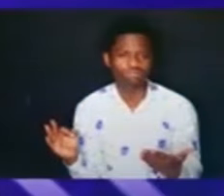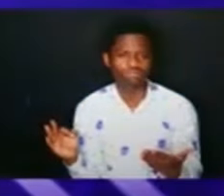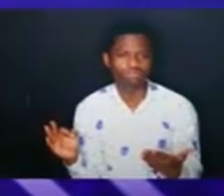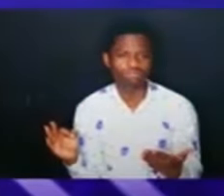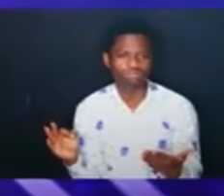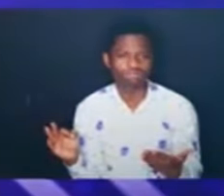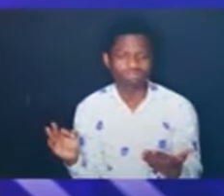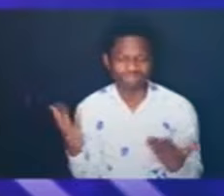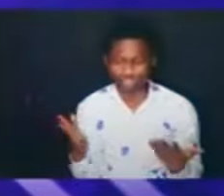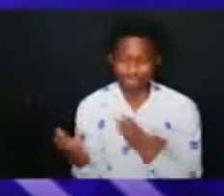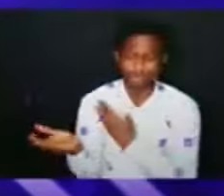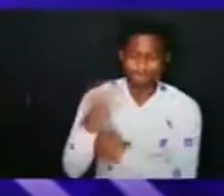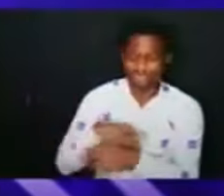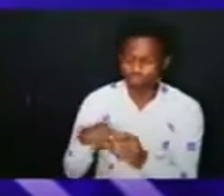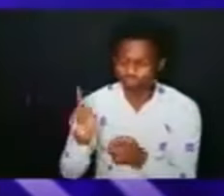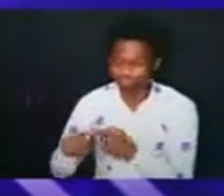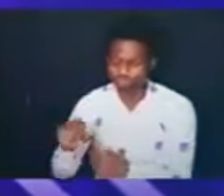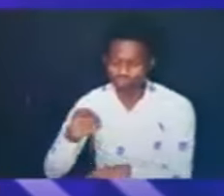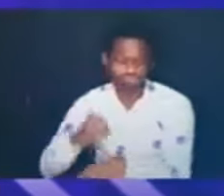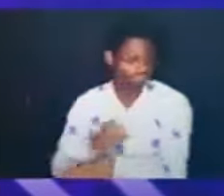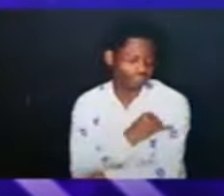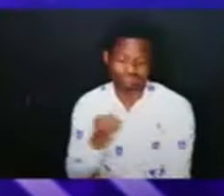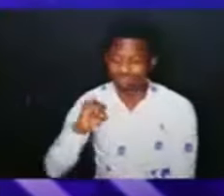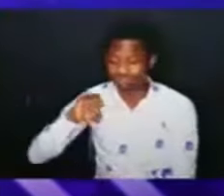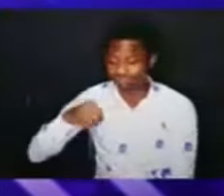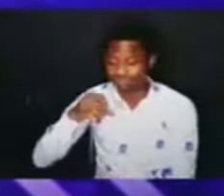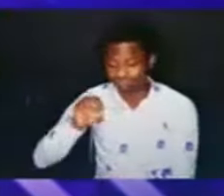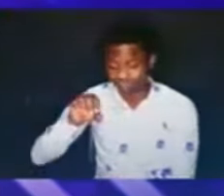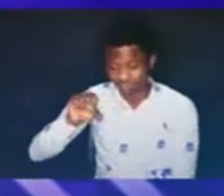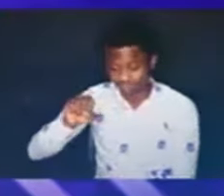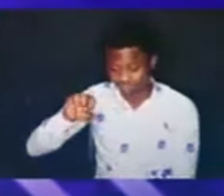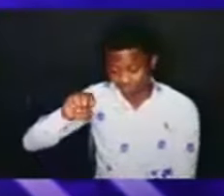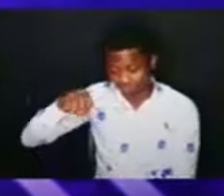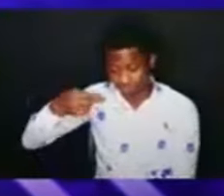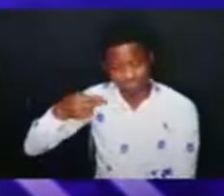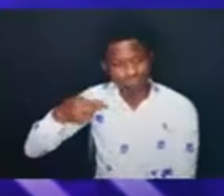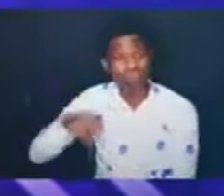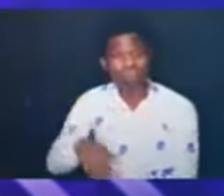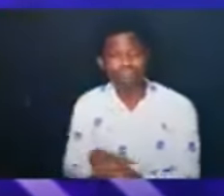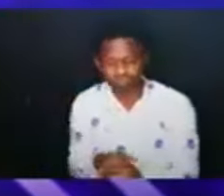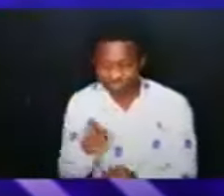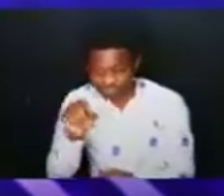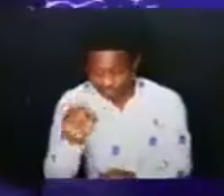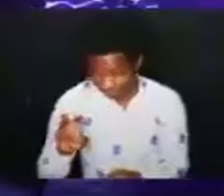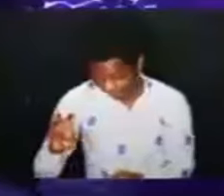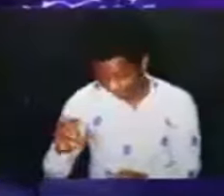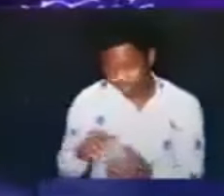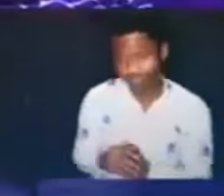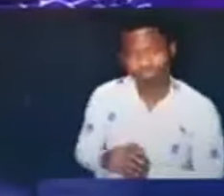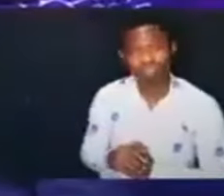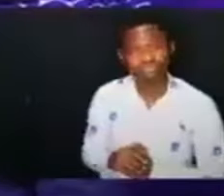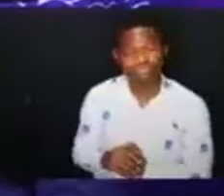Now, let's go back to Joseph. So we are in verse 16. Now, the writer,